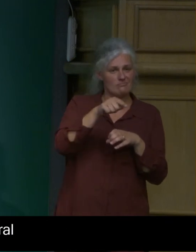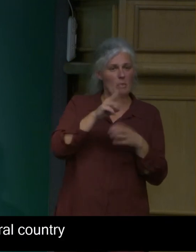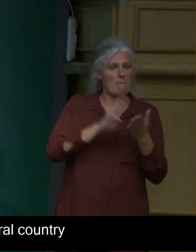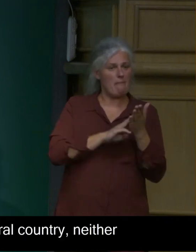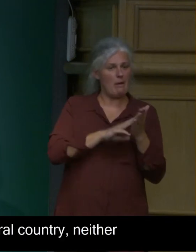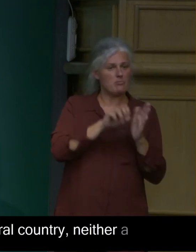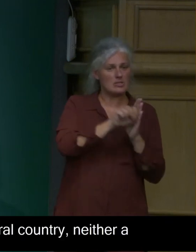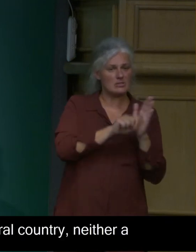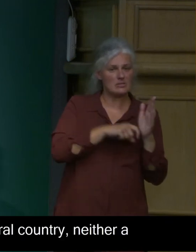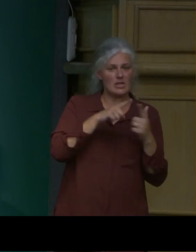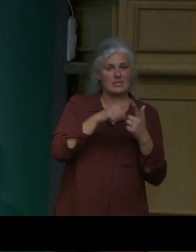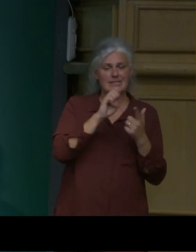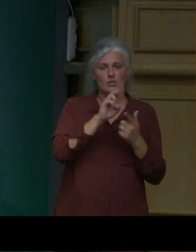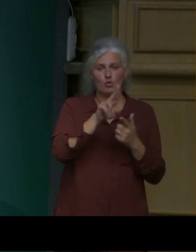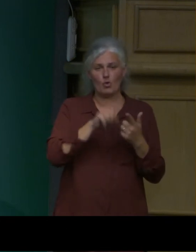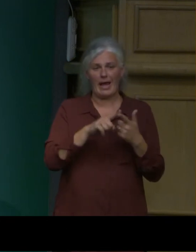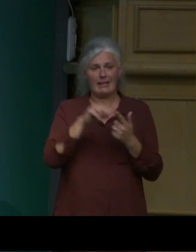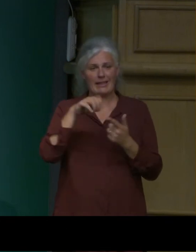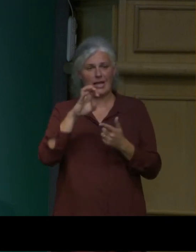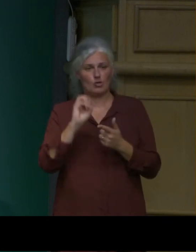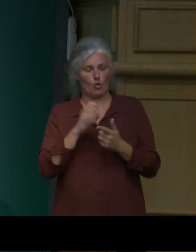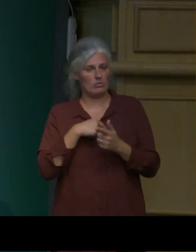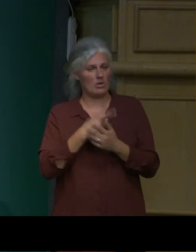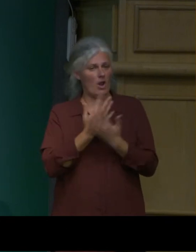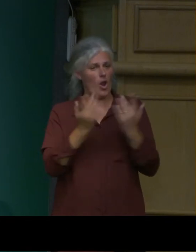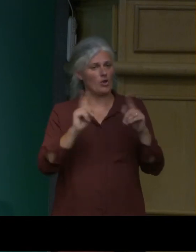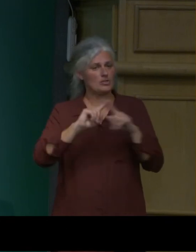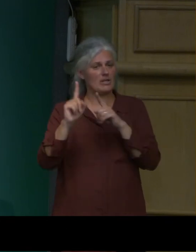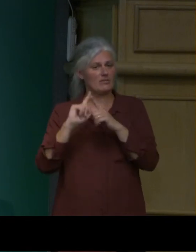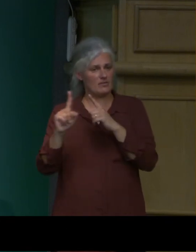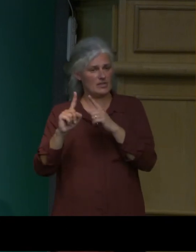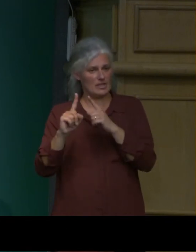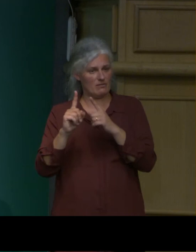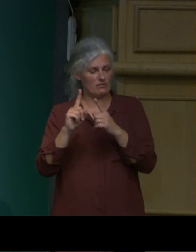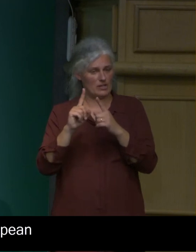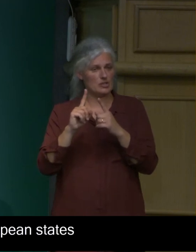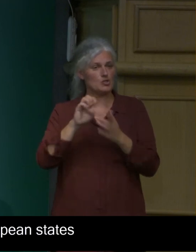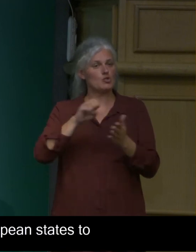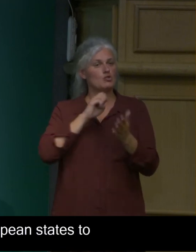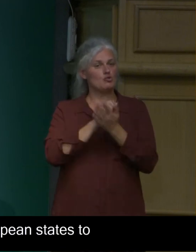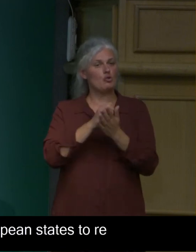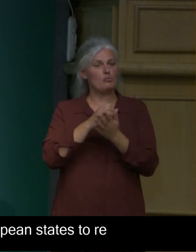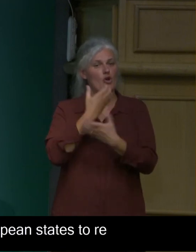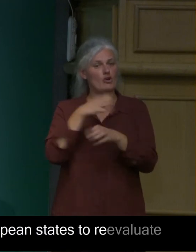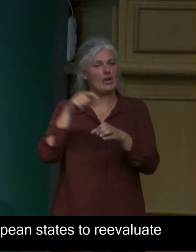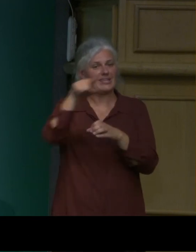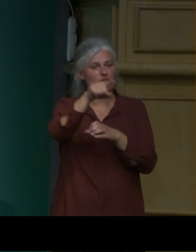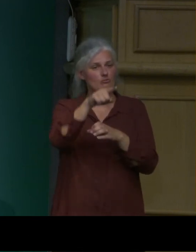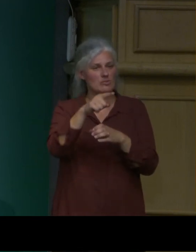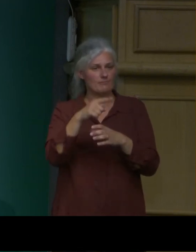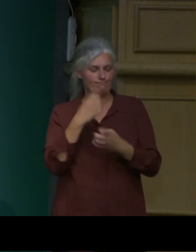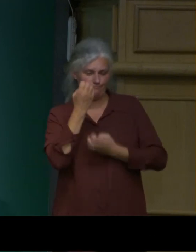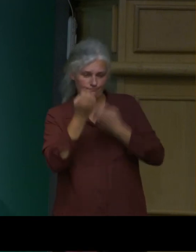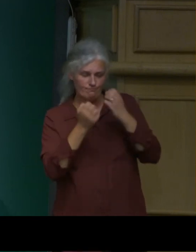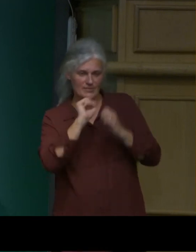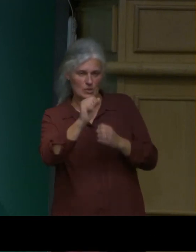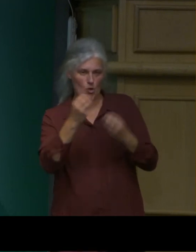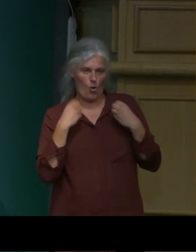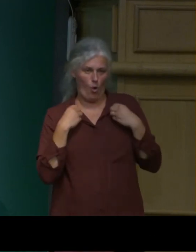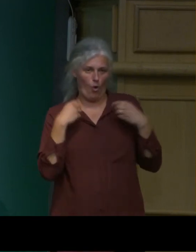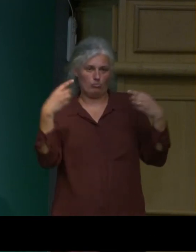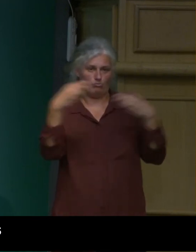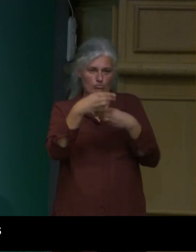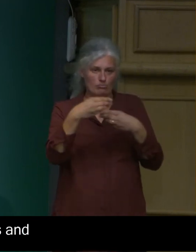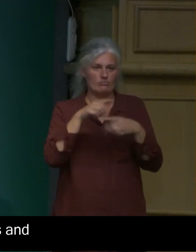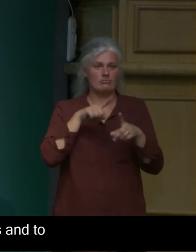the EU nor NATO has led many European states to re-evaluate their own security and defense policies and to